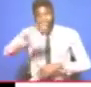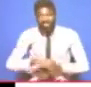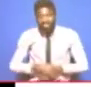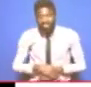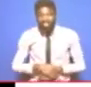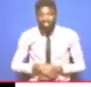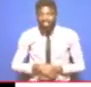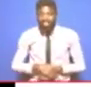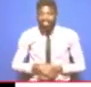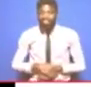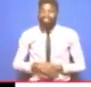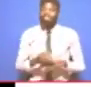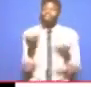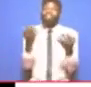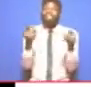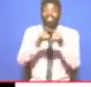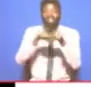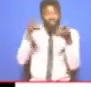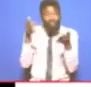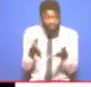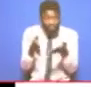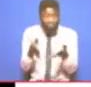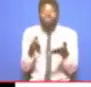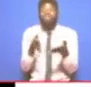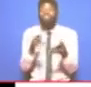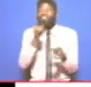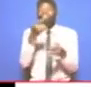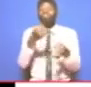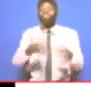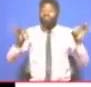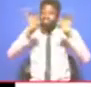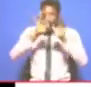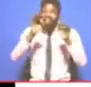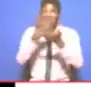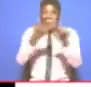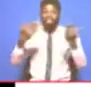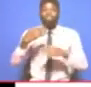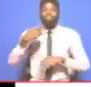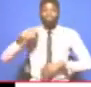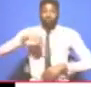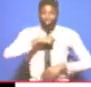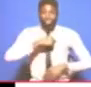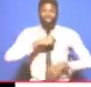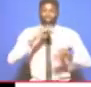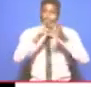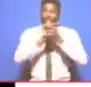sasa. And this is the key thing I want us as Jubilee to recognize.